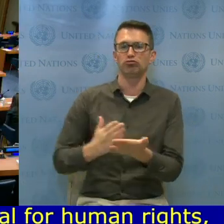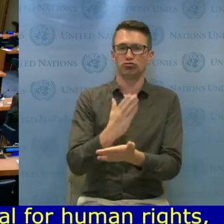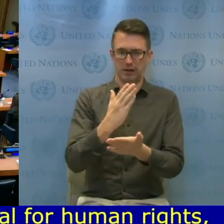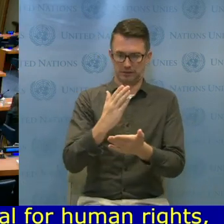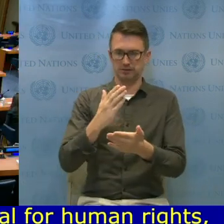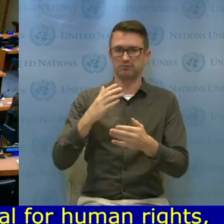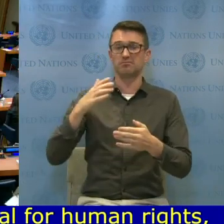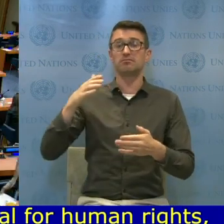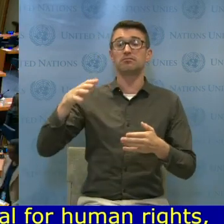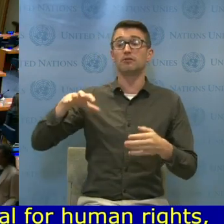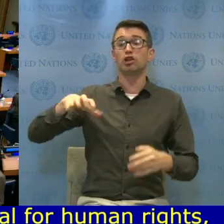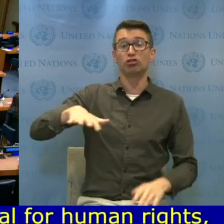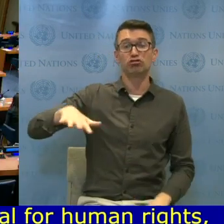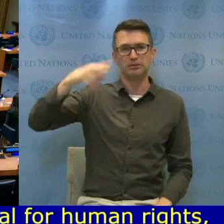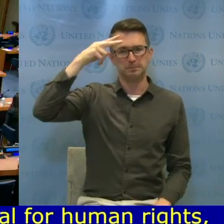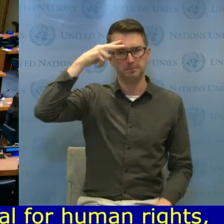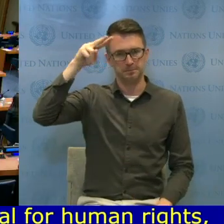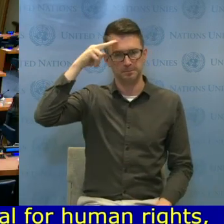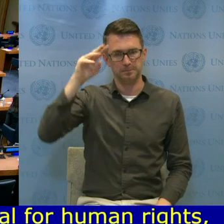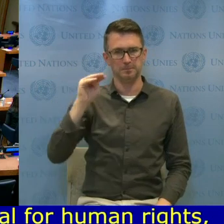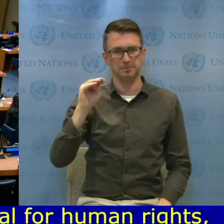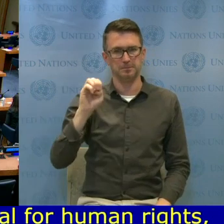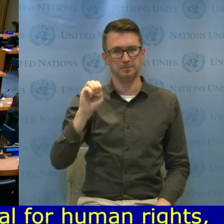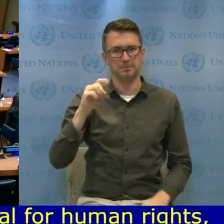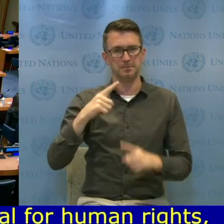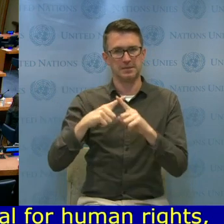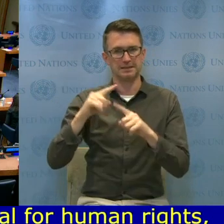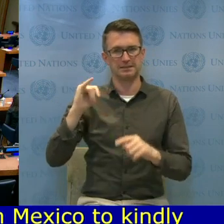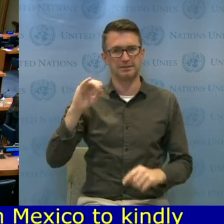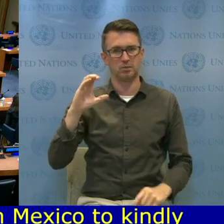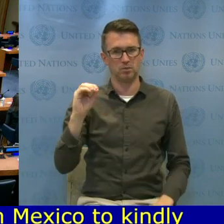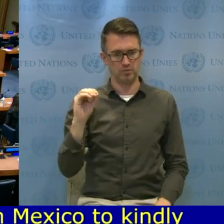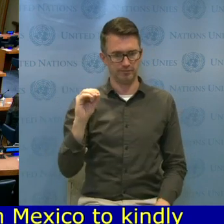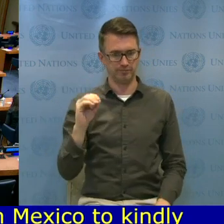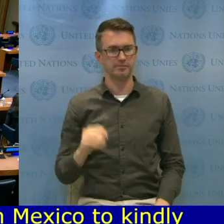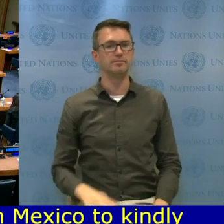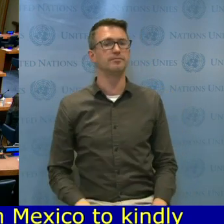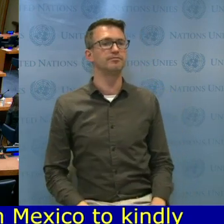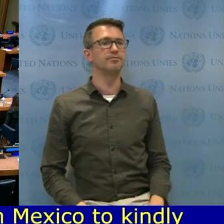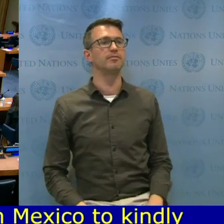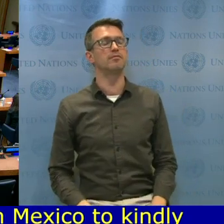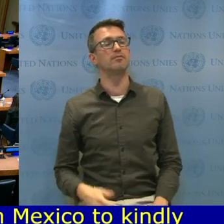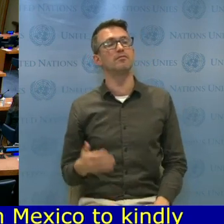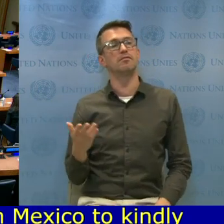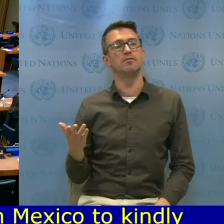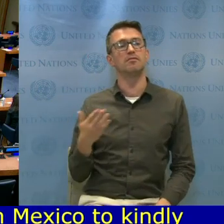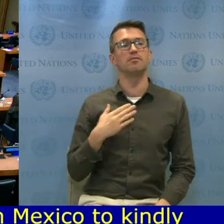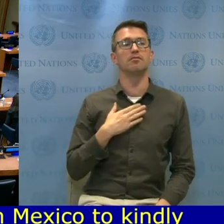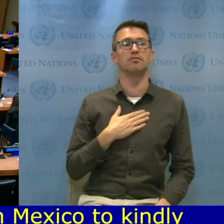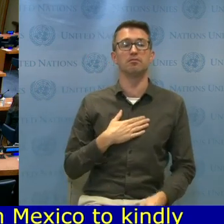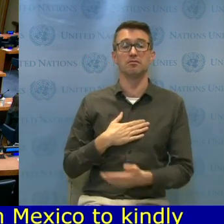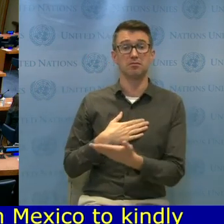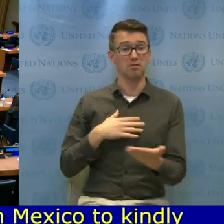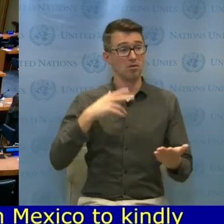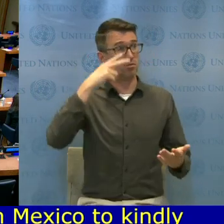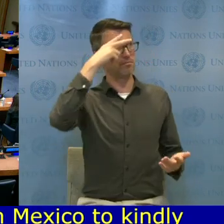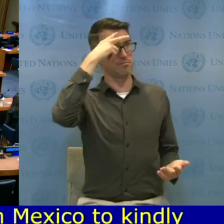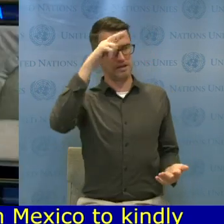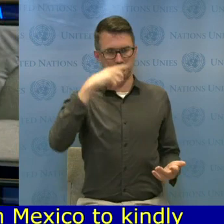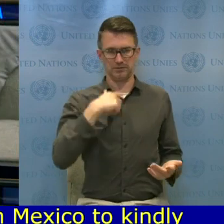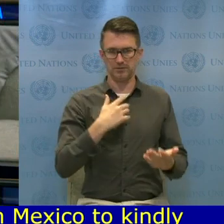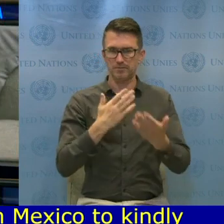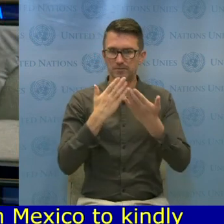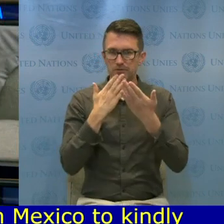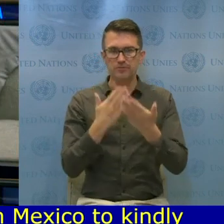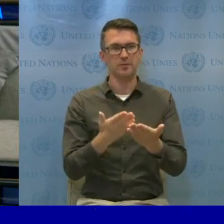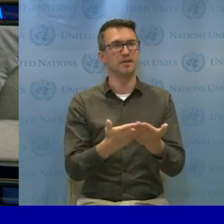Mexico agradece. Mexico is grateful for the valuable inputs of the panelists, and we believe that the discussions